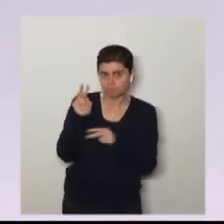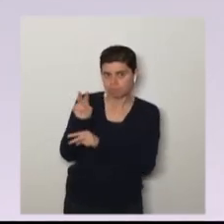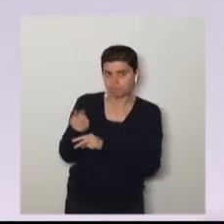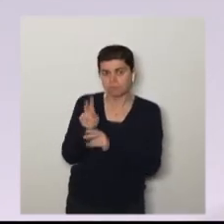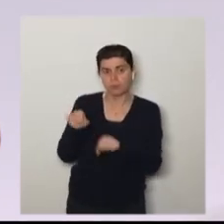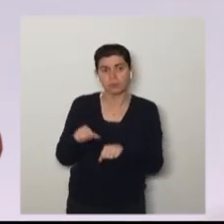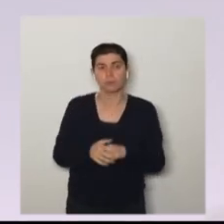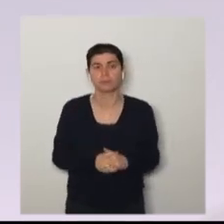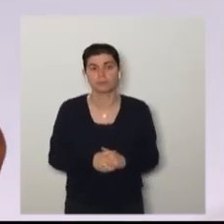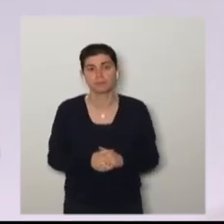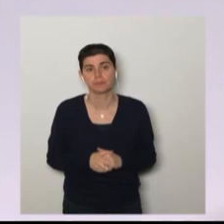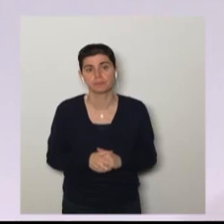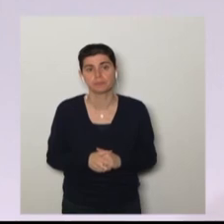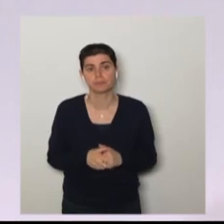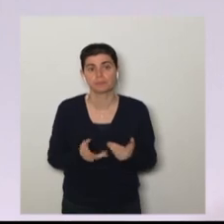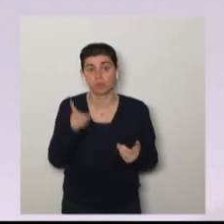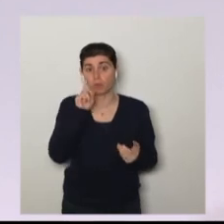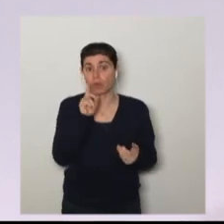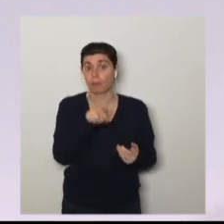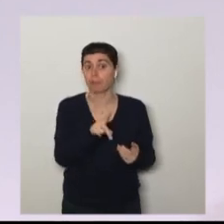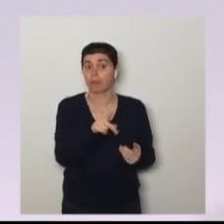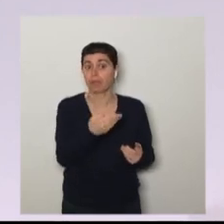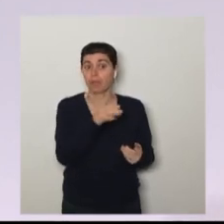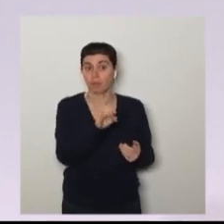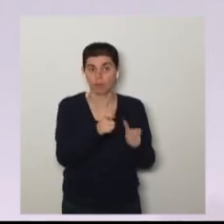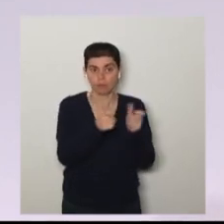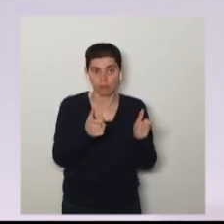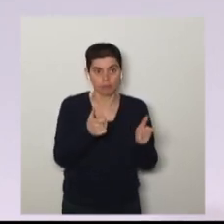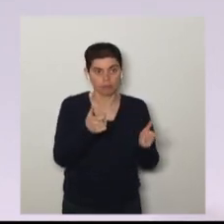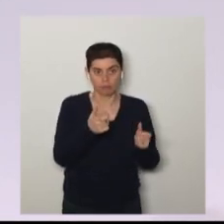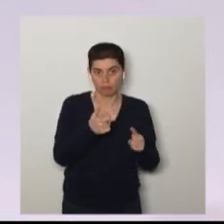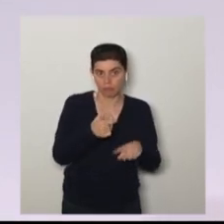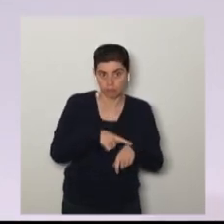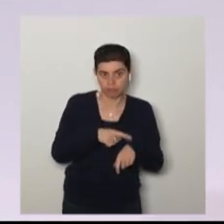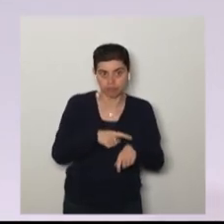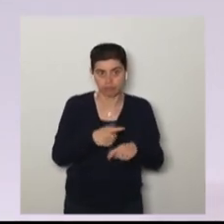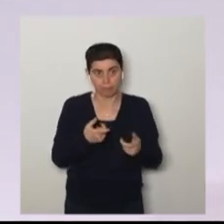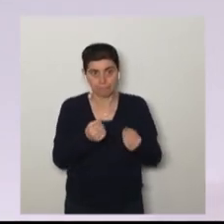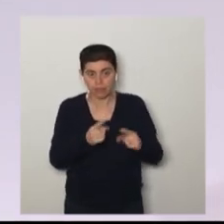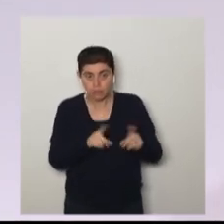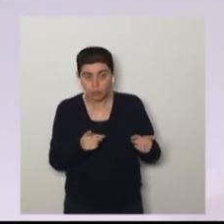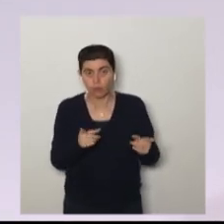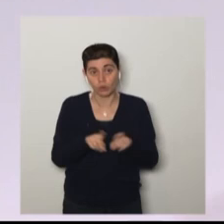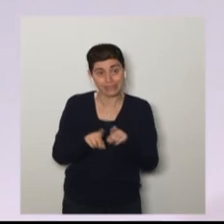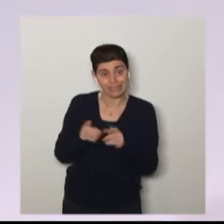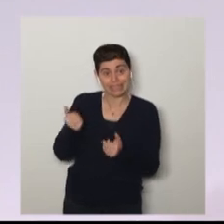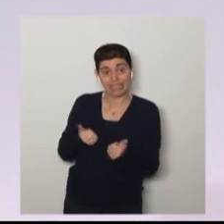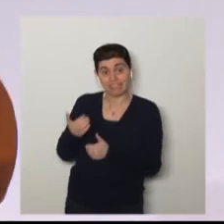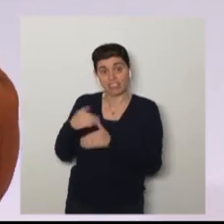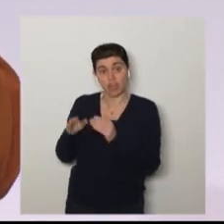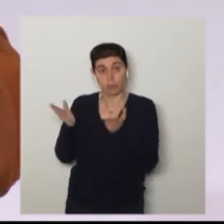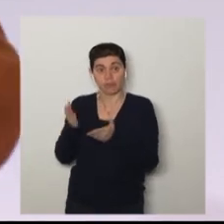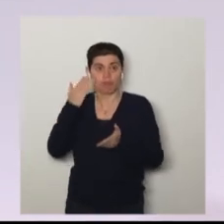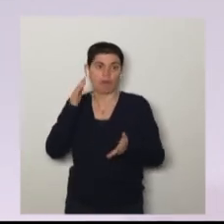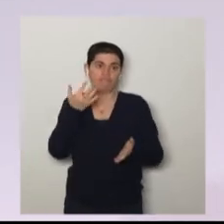a lot of time. And also services in hospitals. France is ahead of this, and you have really great examples that